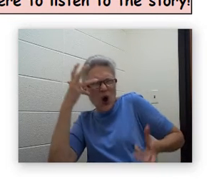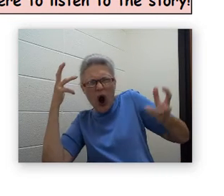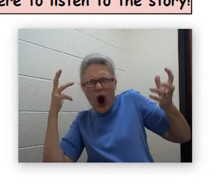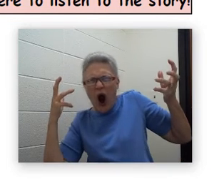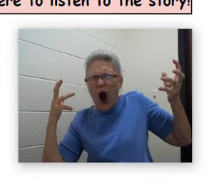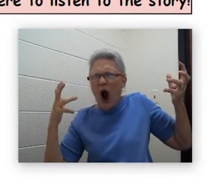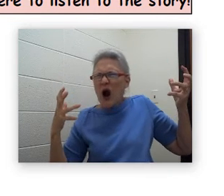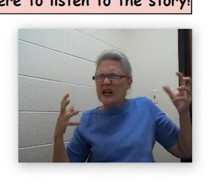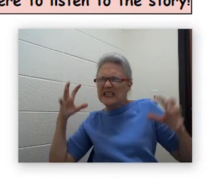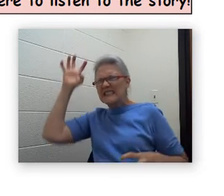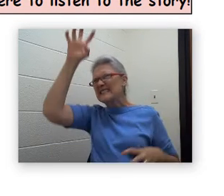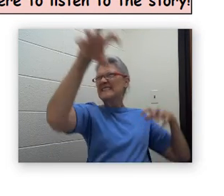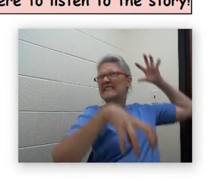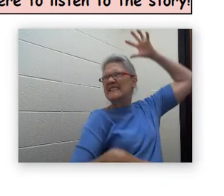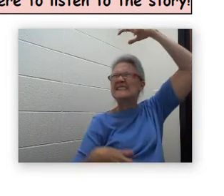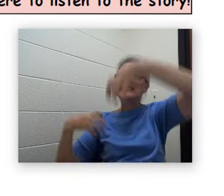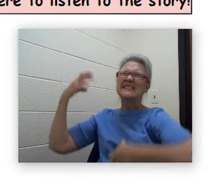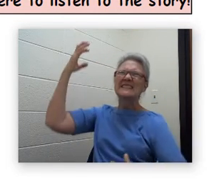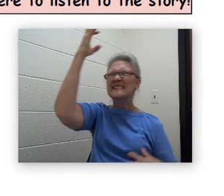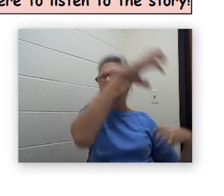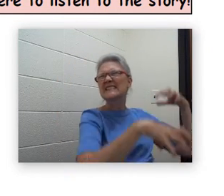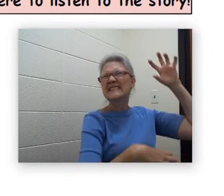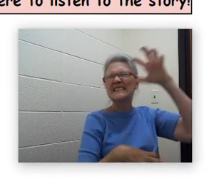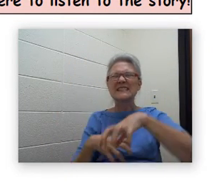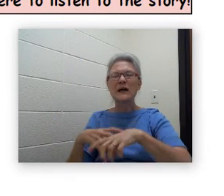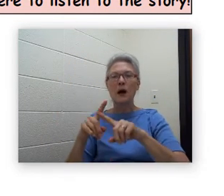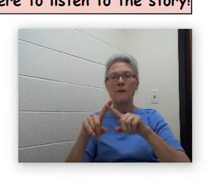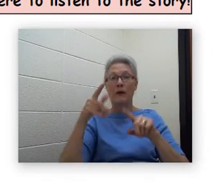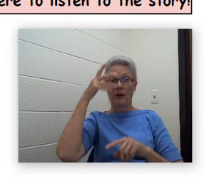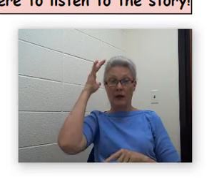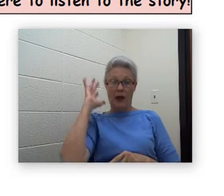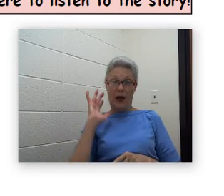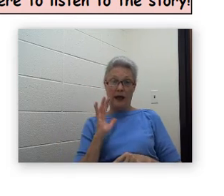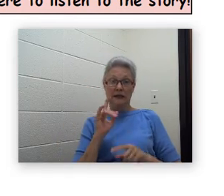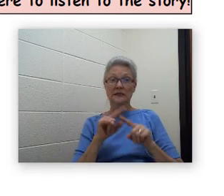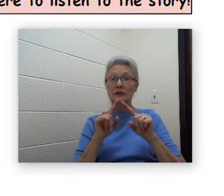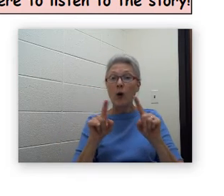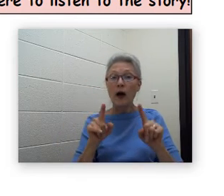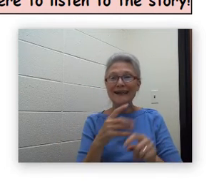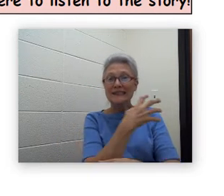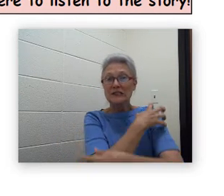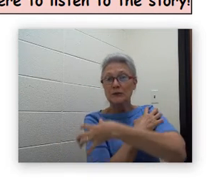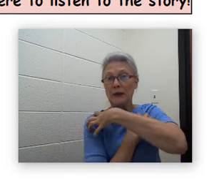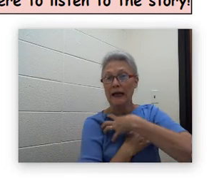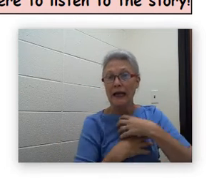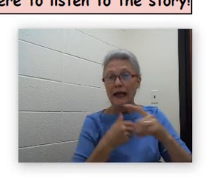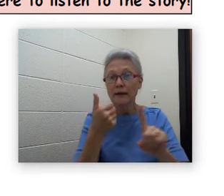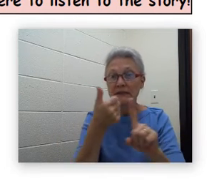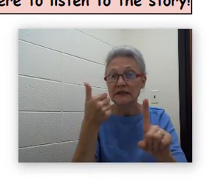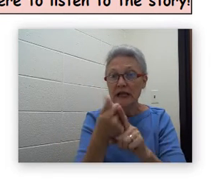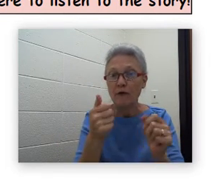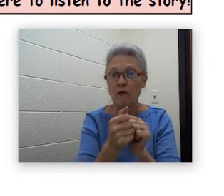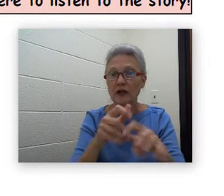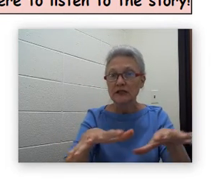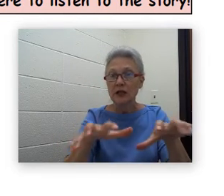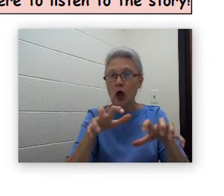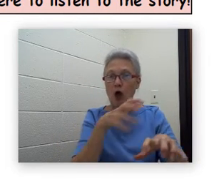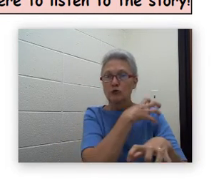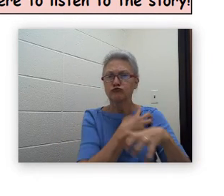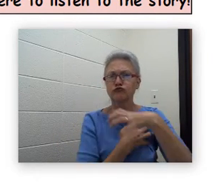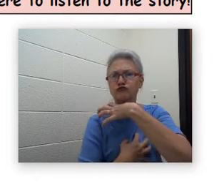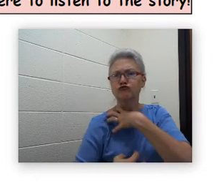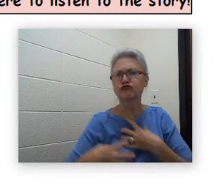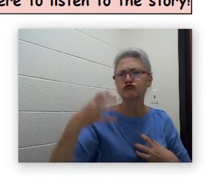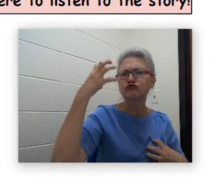so he struck fiercely at the gnat. But the lion only succeeded in tearing himself with his claws. Again and